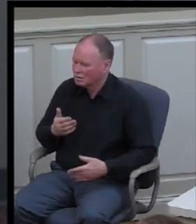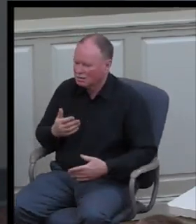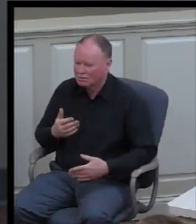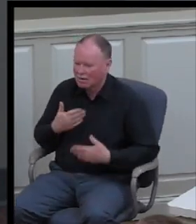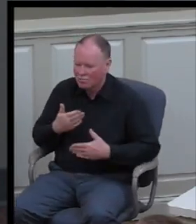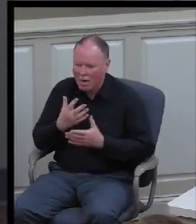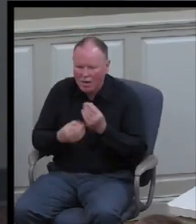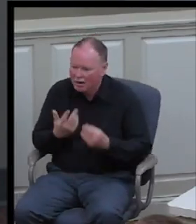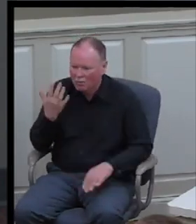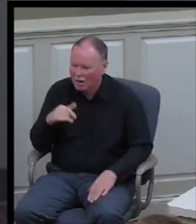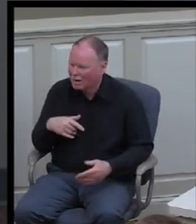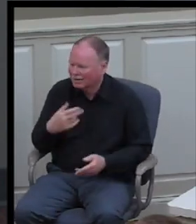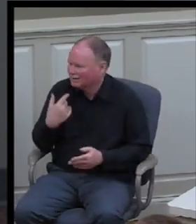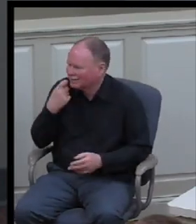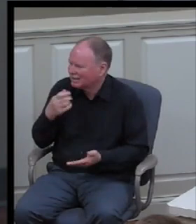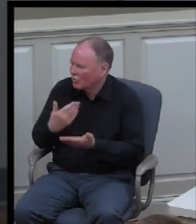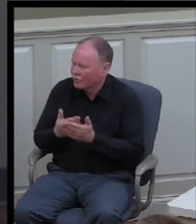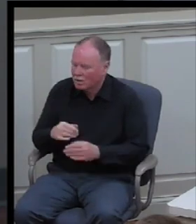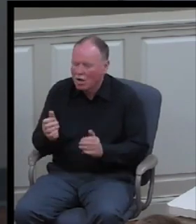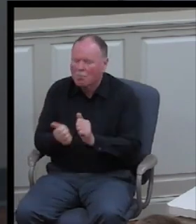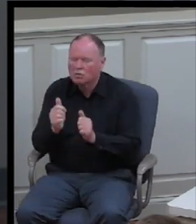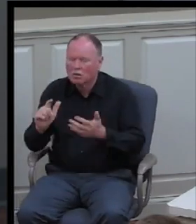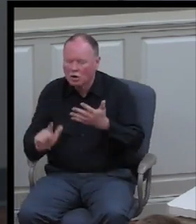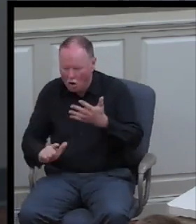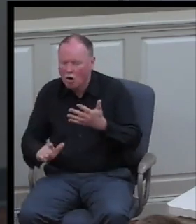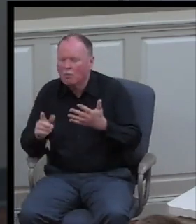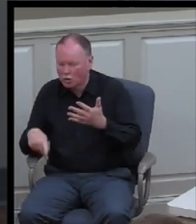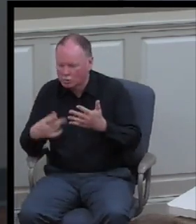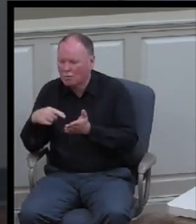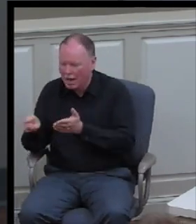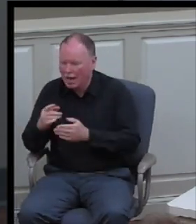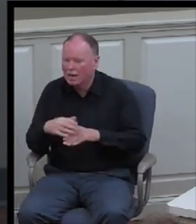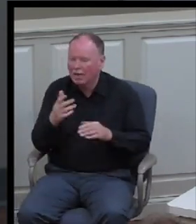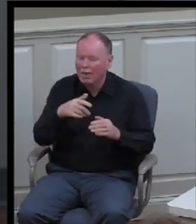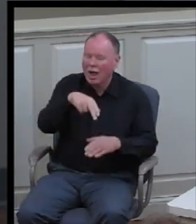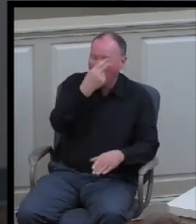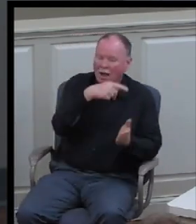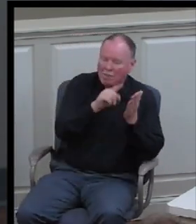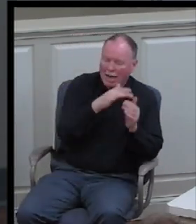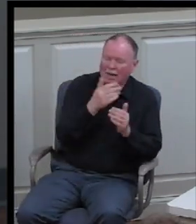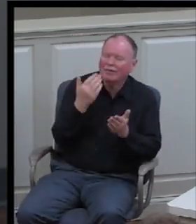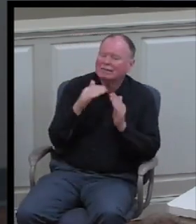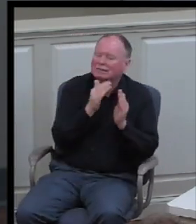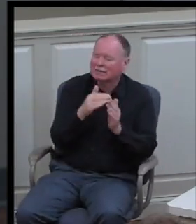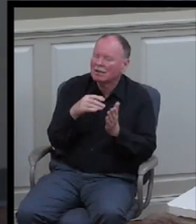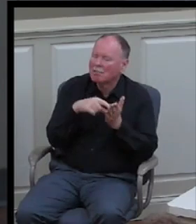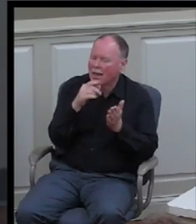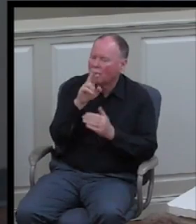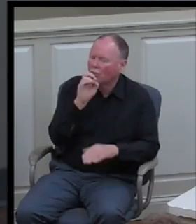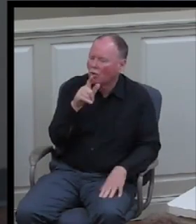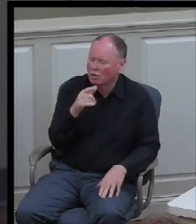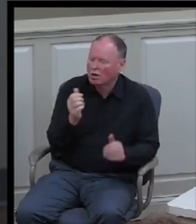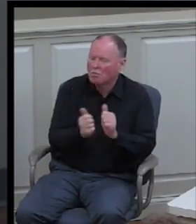Lowest paid person on the board and the highest, lowest paid person on the city salary scale, and the highest